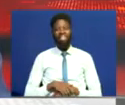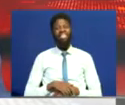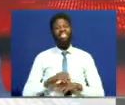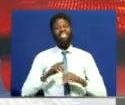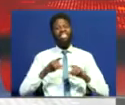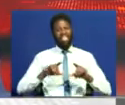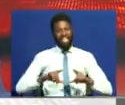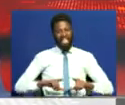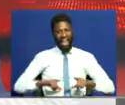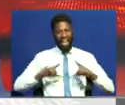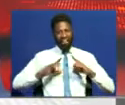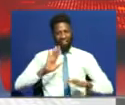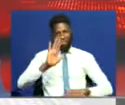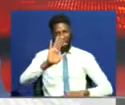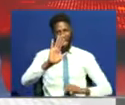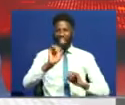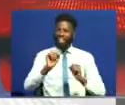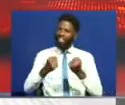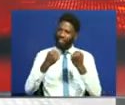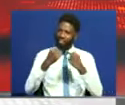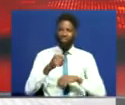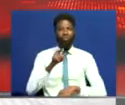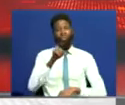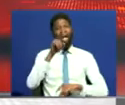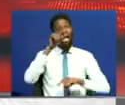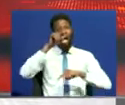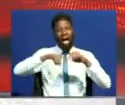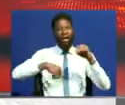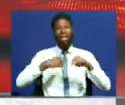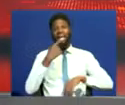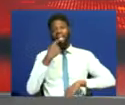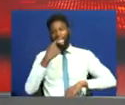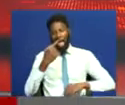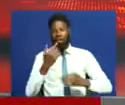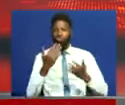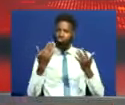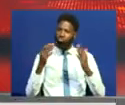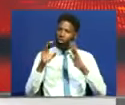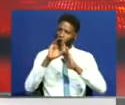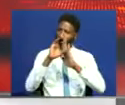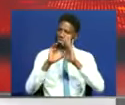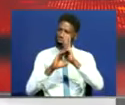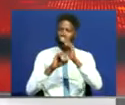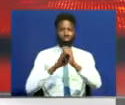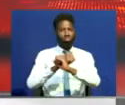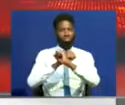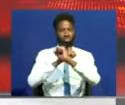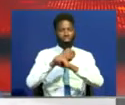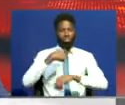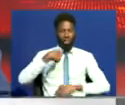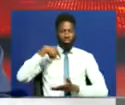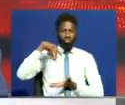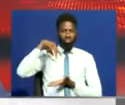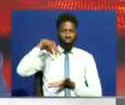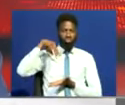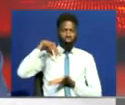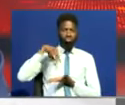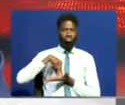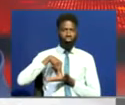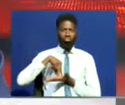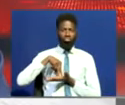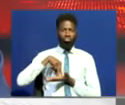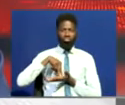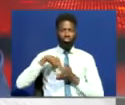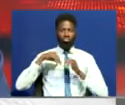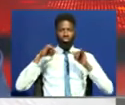cannot stand there and say, since the Constitution protects me, I'll stand here and I'll be alive. So I just urge